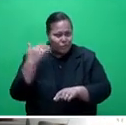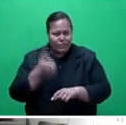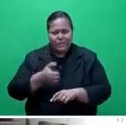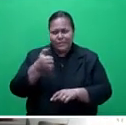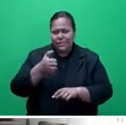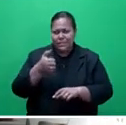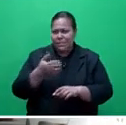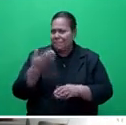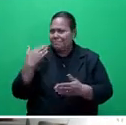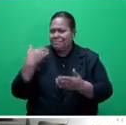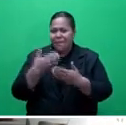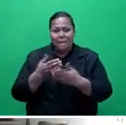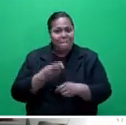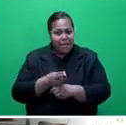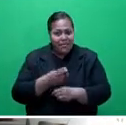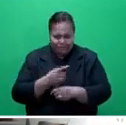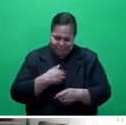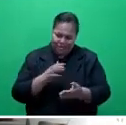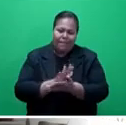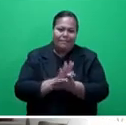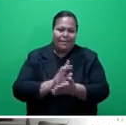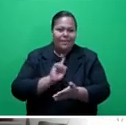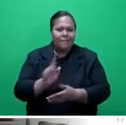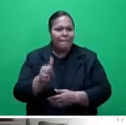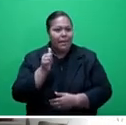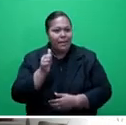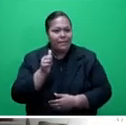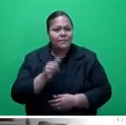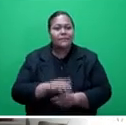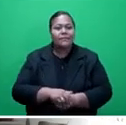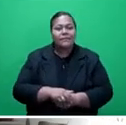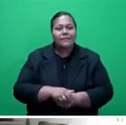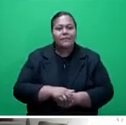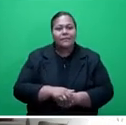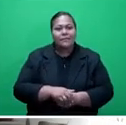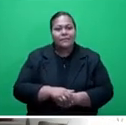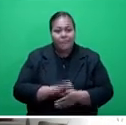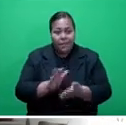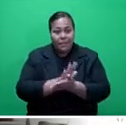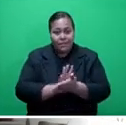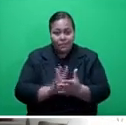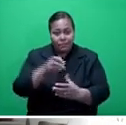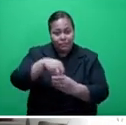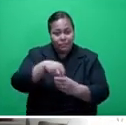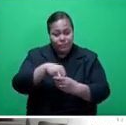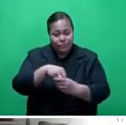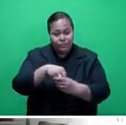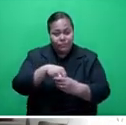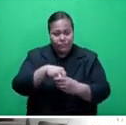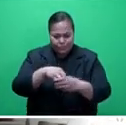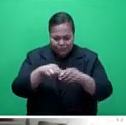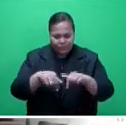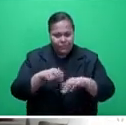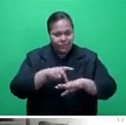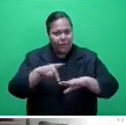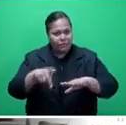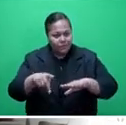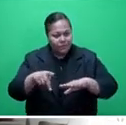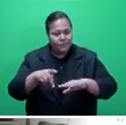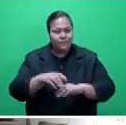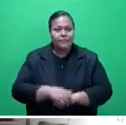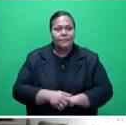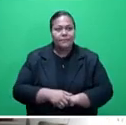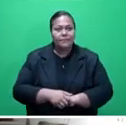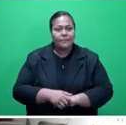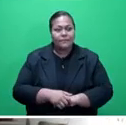months, and I'm happy to be back, sir. Grateful to be part of this august house, and